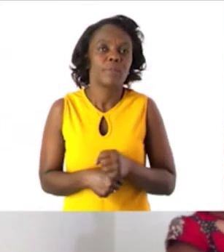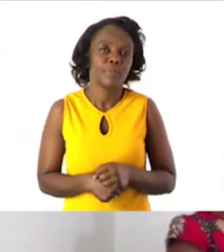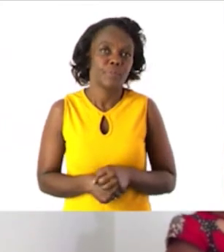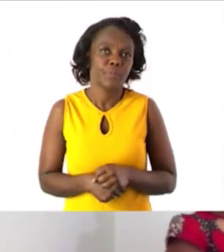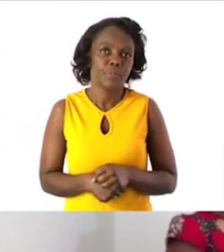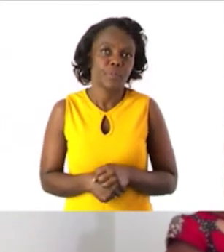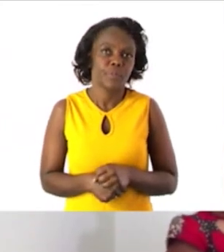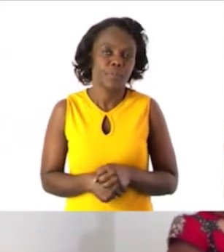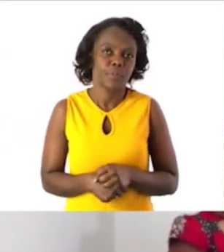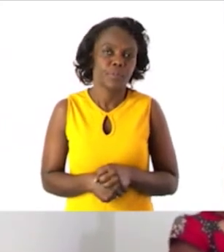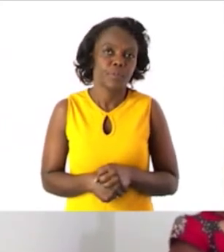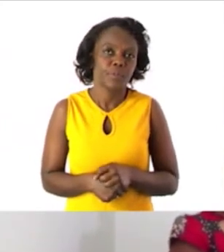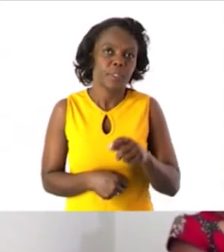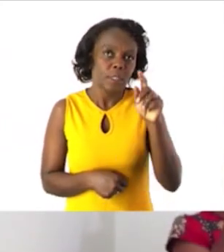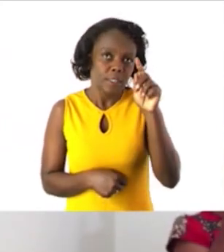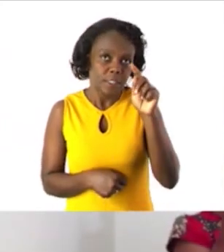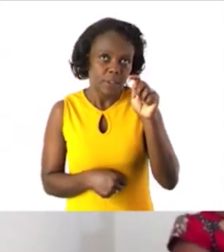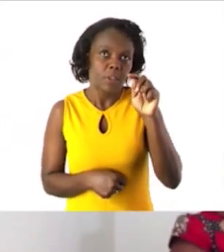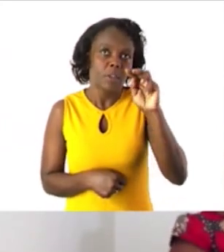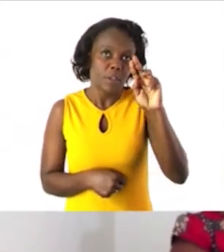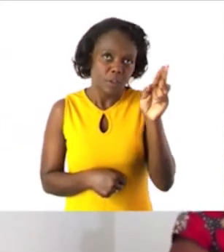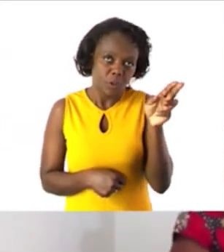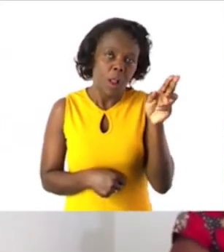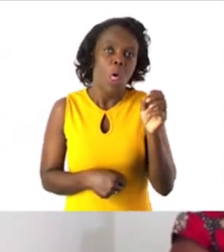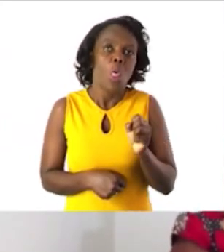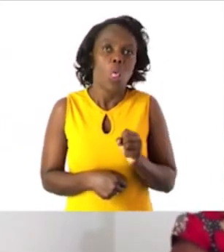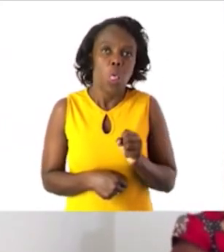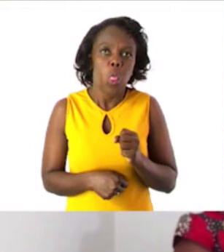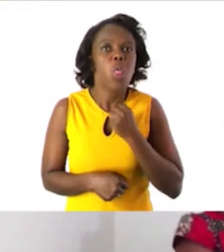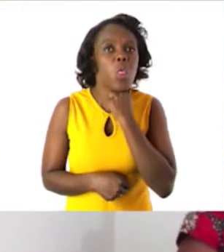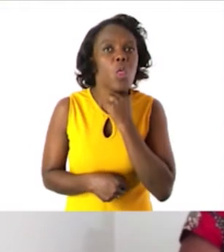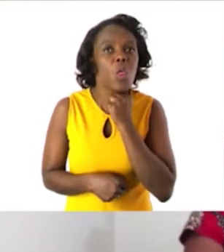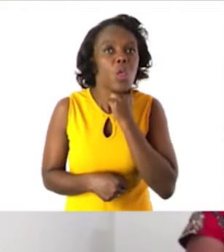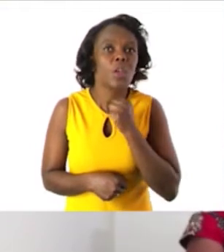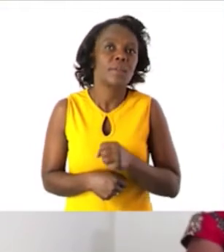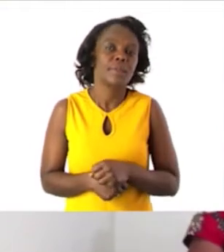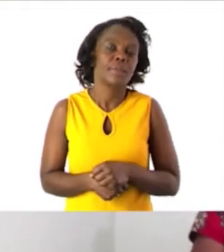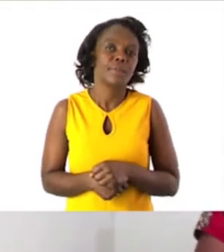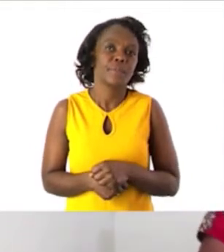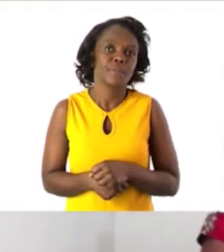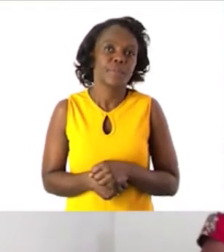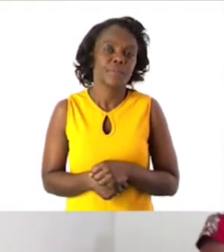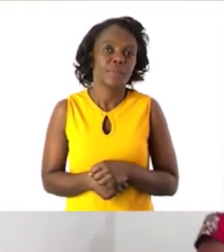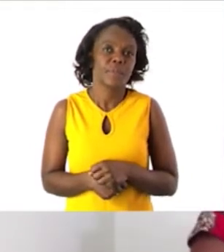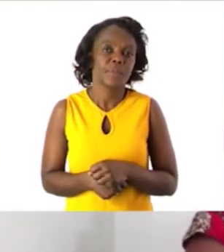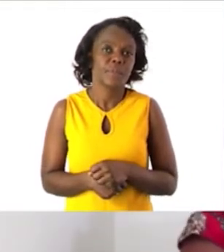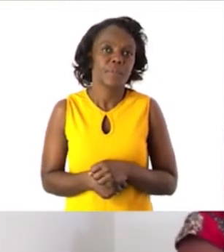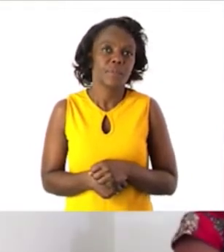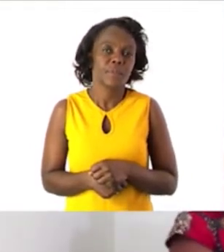That is the sound. The t and the h together, we say, we take the tongues out. Okay,